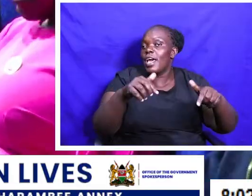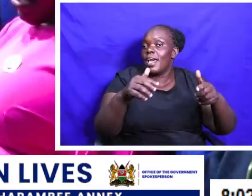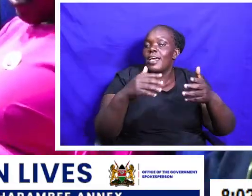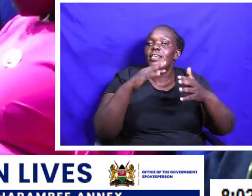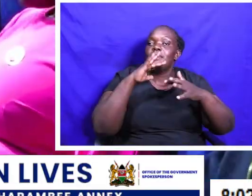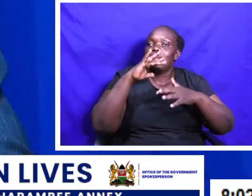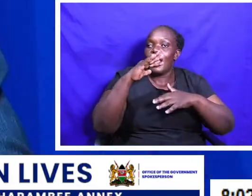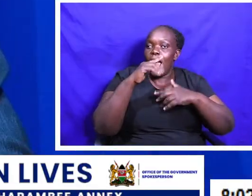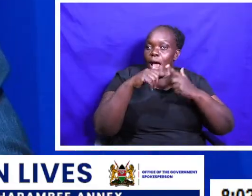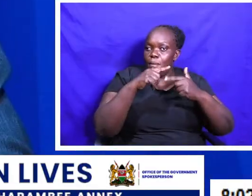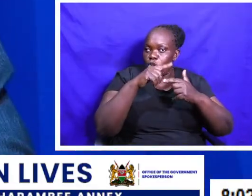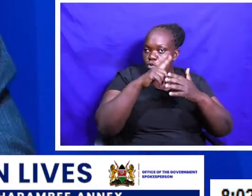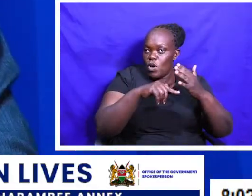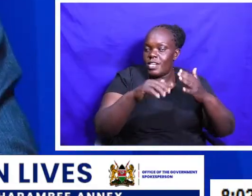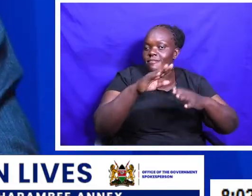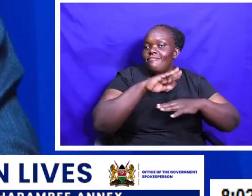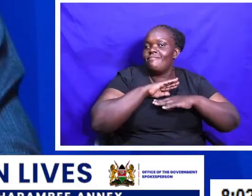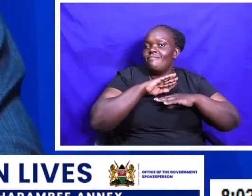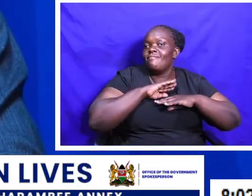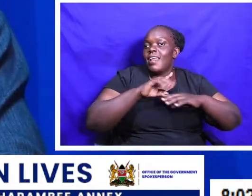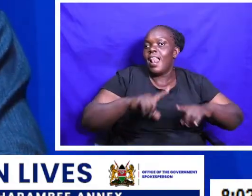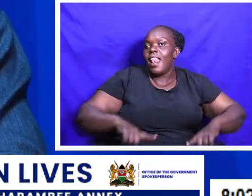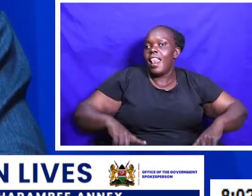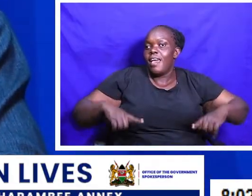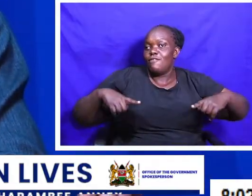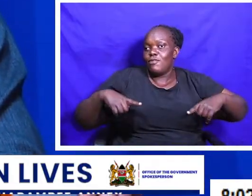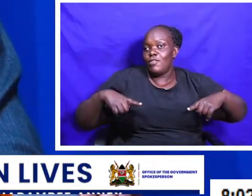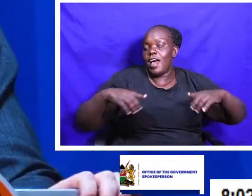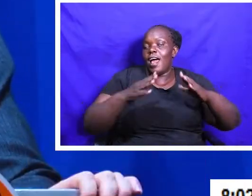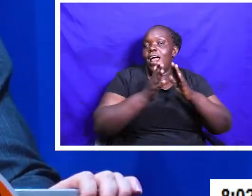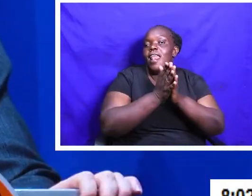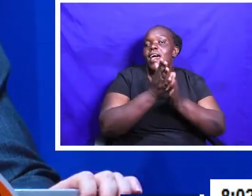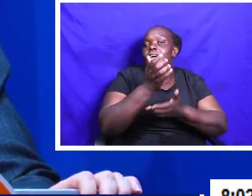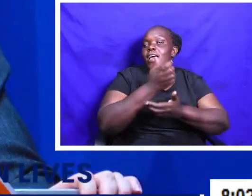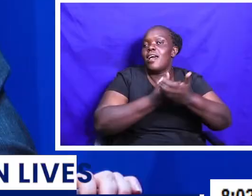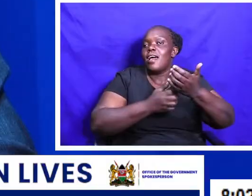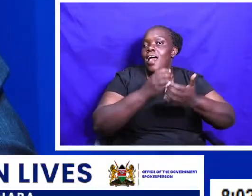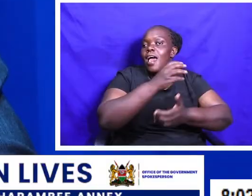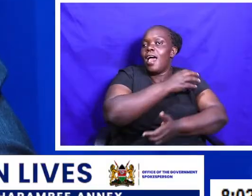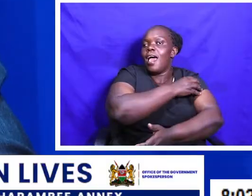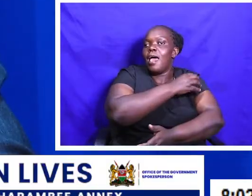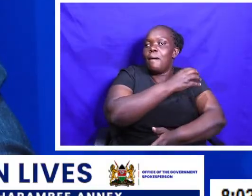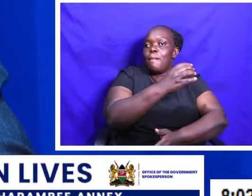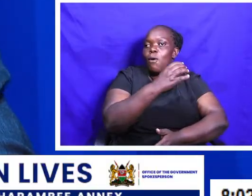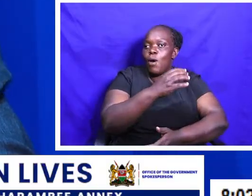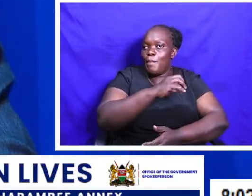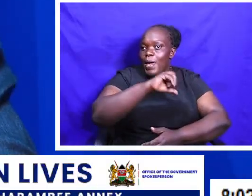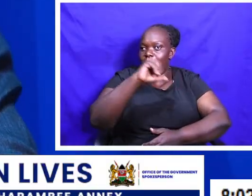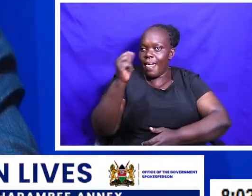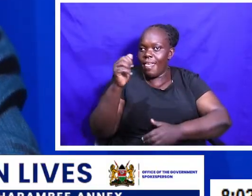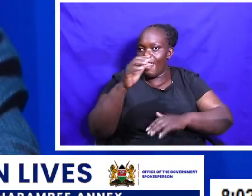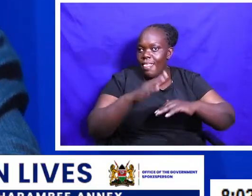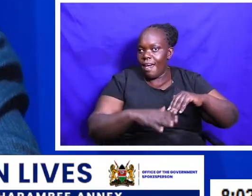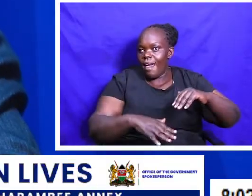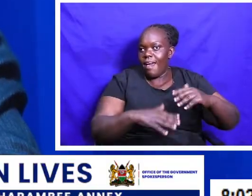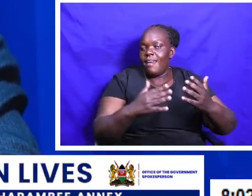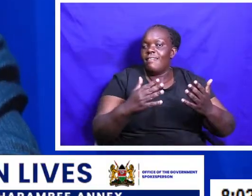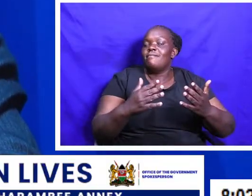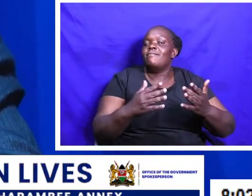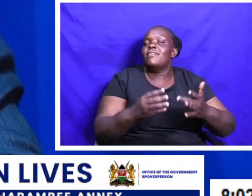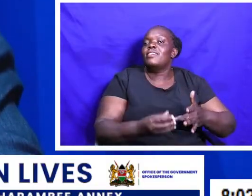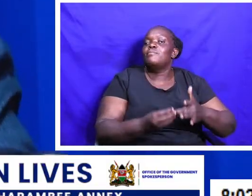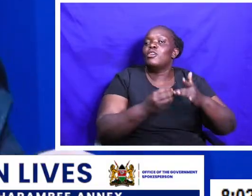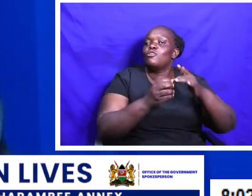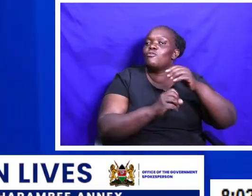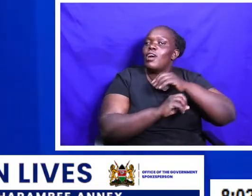today we are talking about sustainable livelihoods and economic empowerment. And we have none other than the